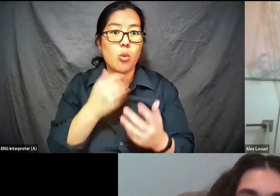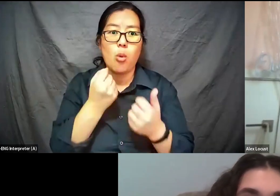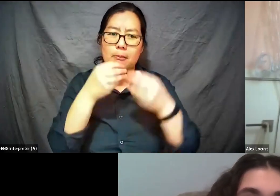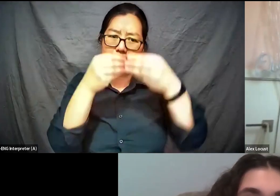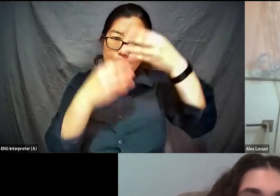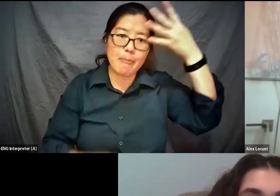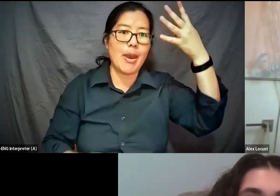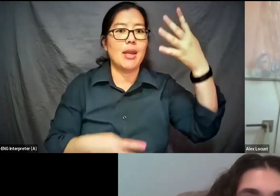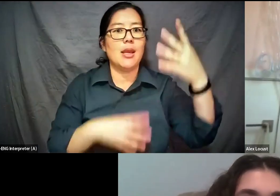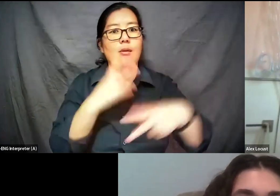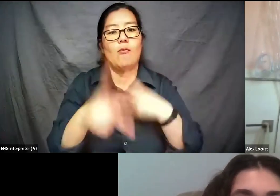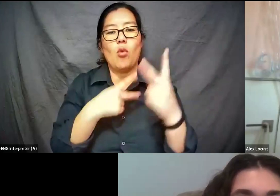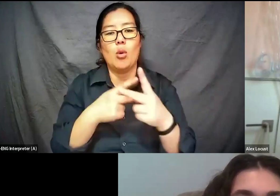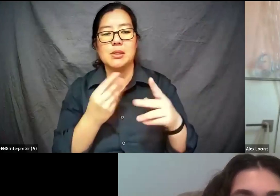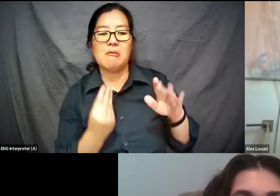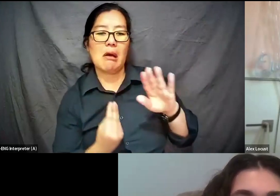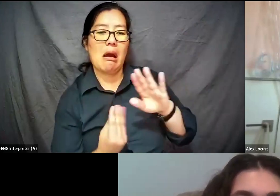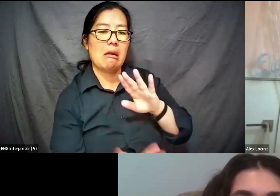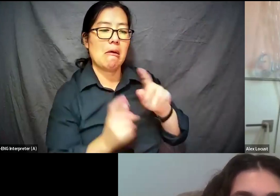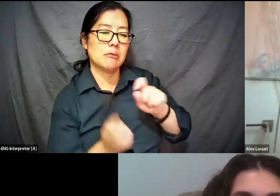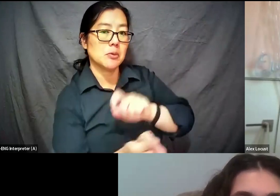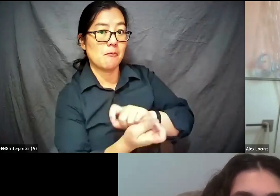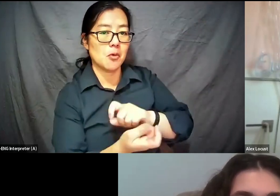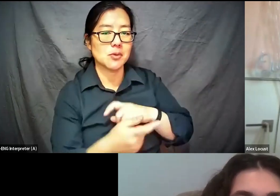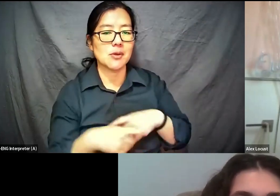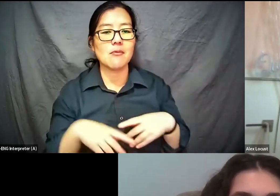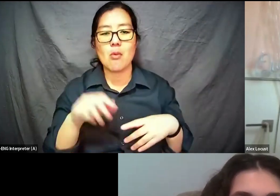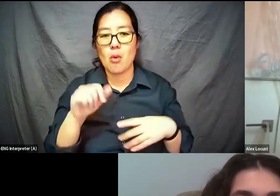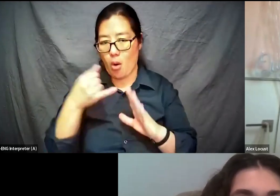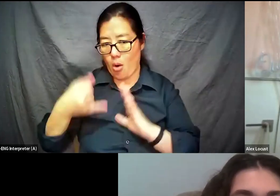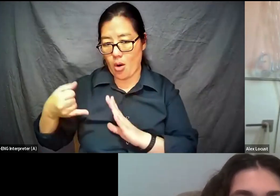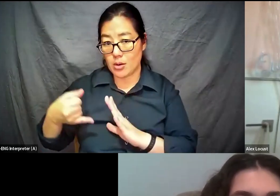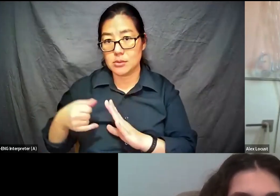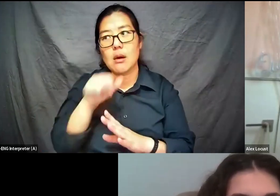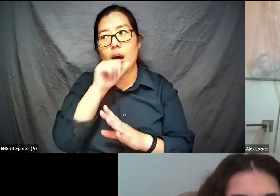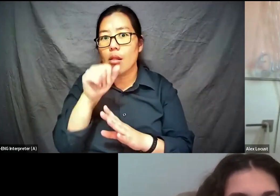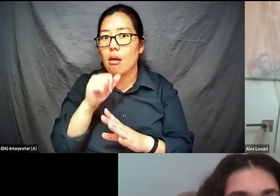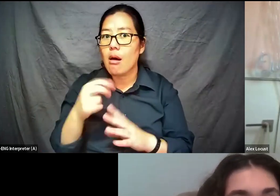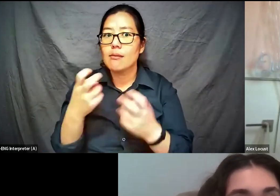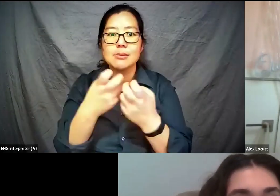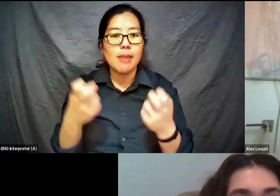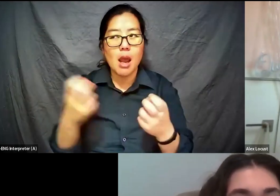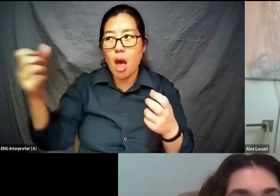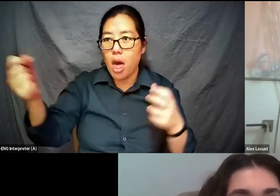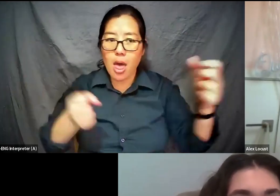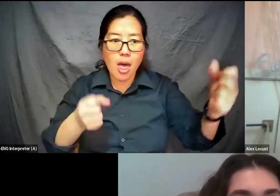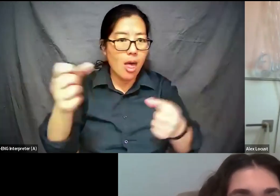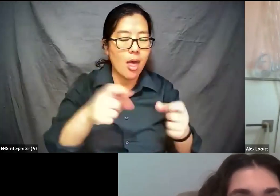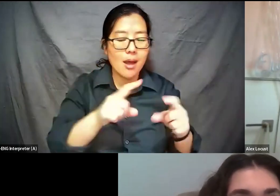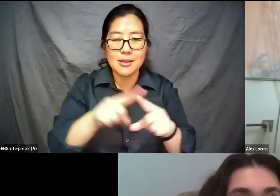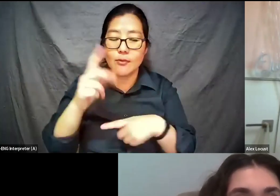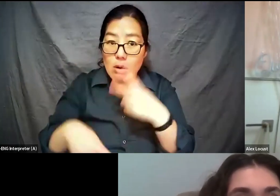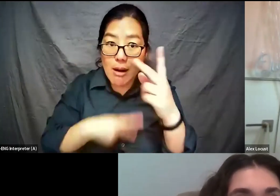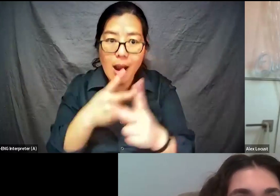but I really appreciated your share in the intensive around your research on